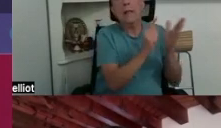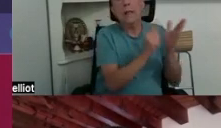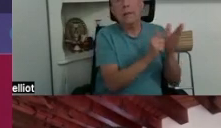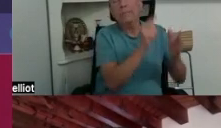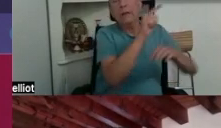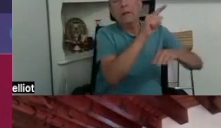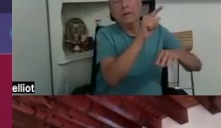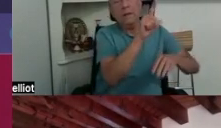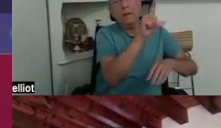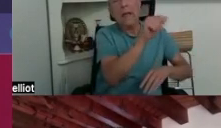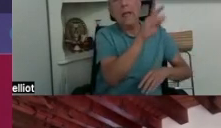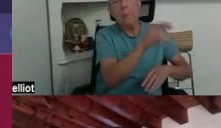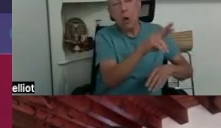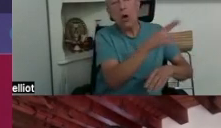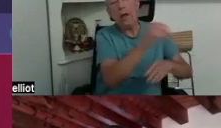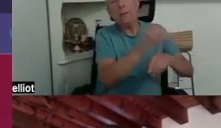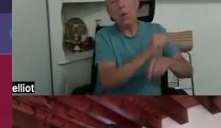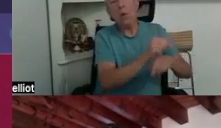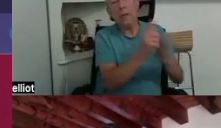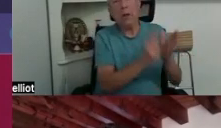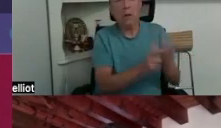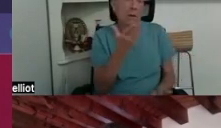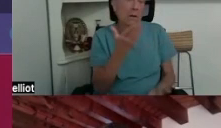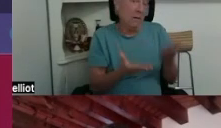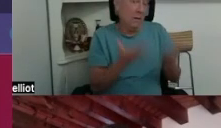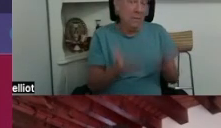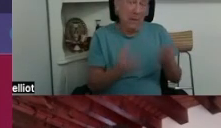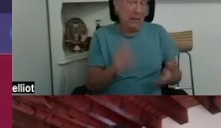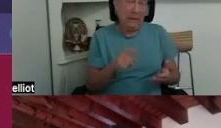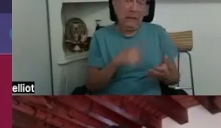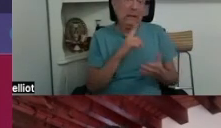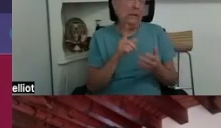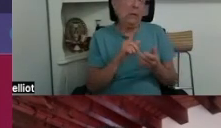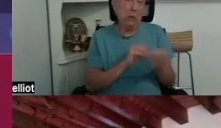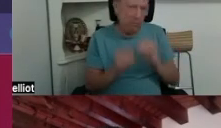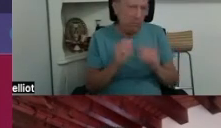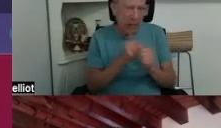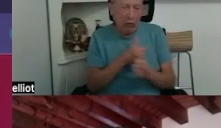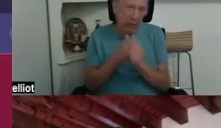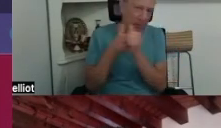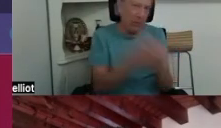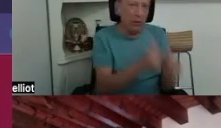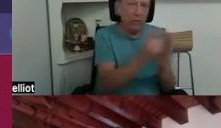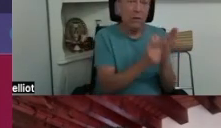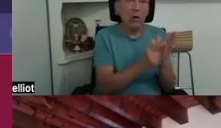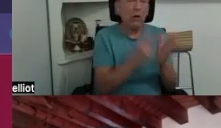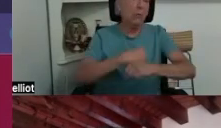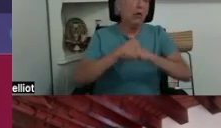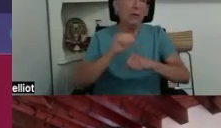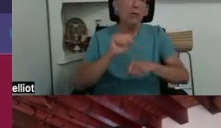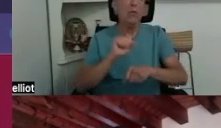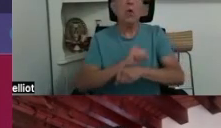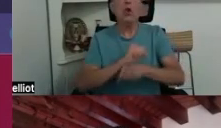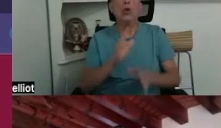co-op might need to comply with laws that are designed to protect workers. So employment laws